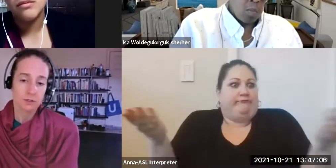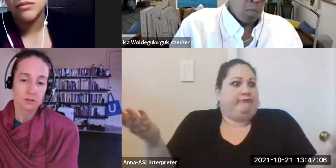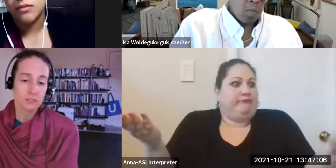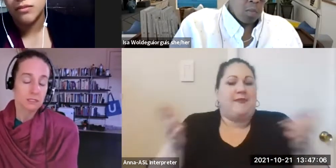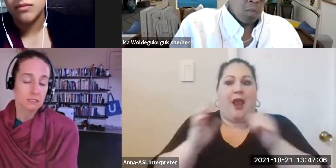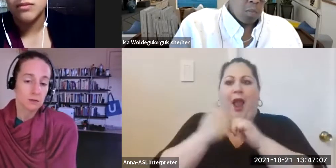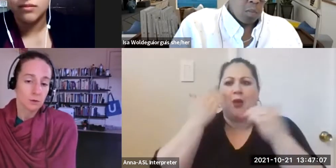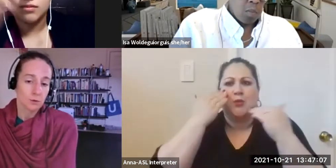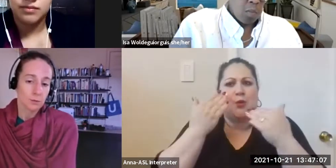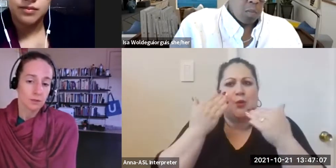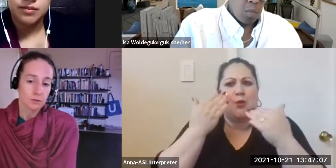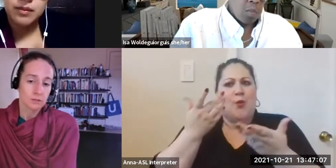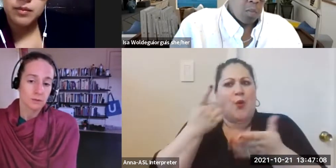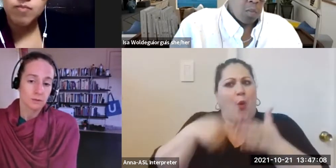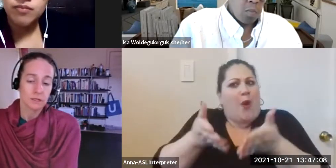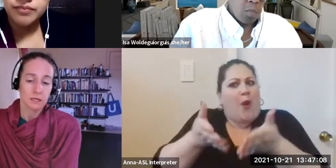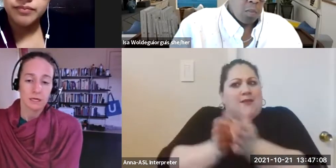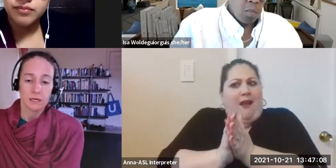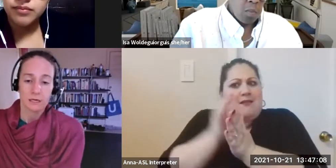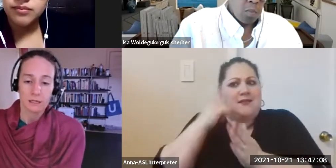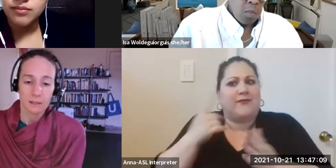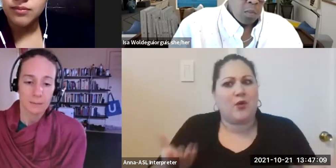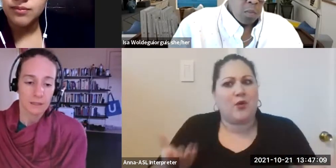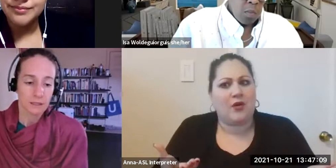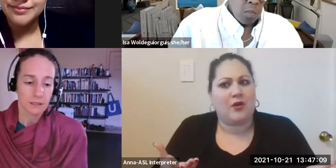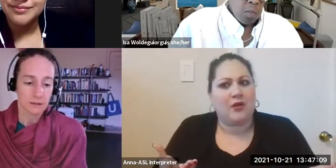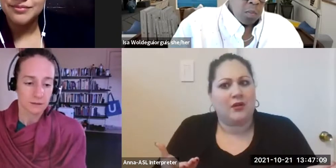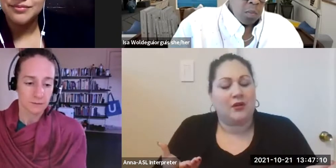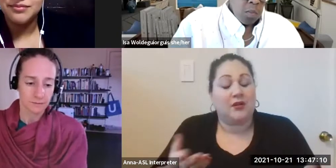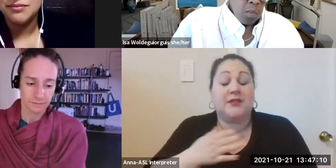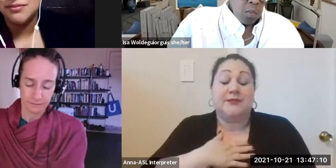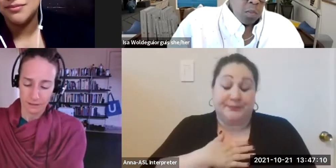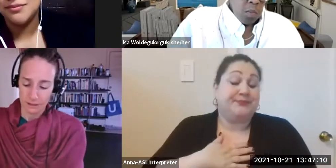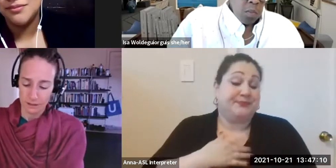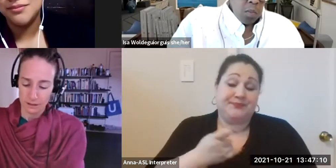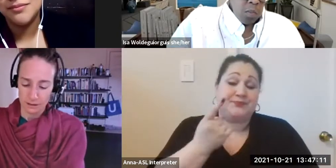for? Absolutely. Thank you so much, Teresa. Thank